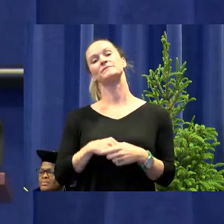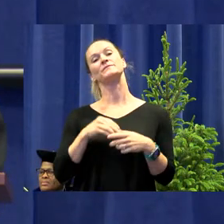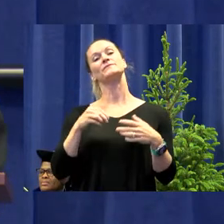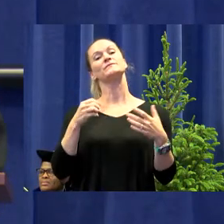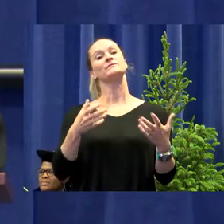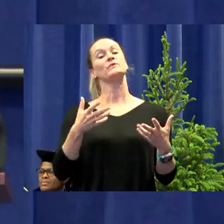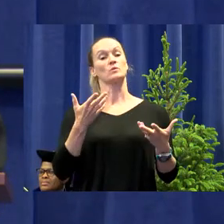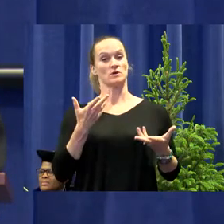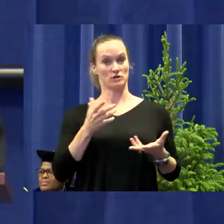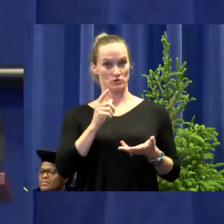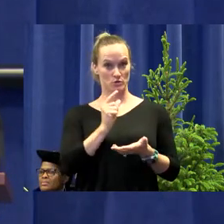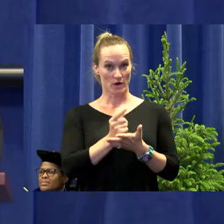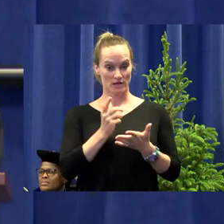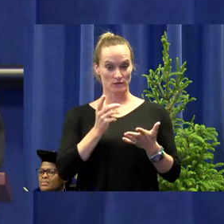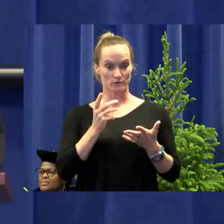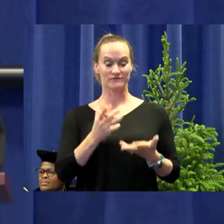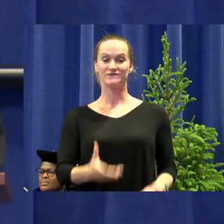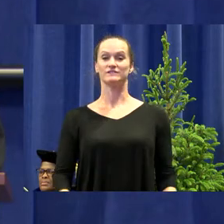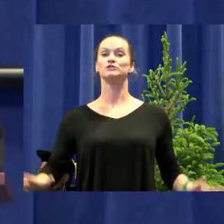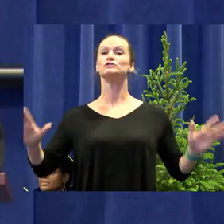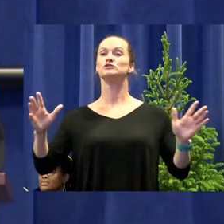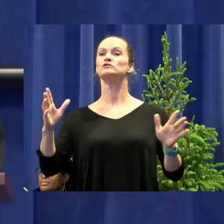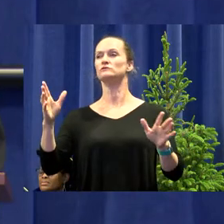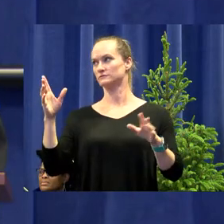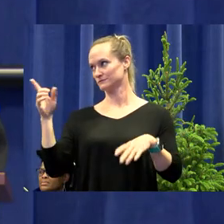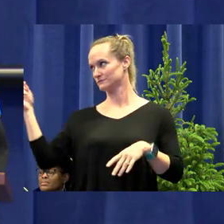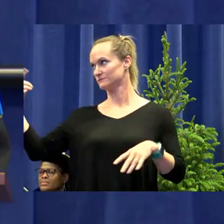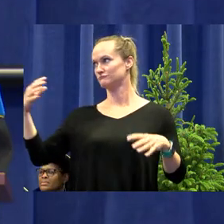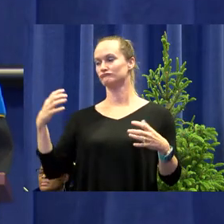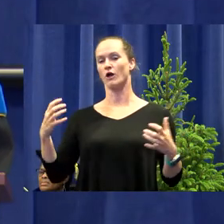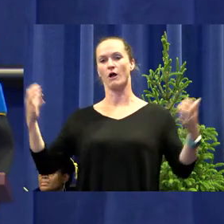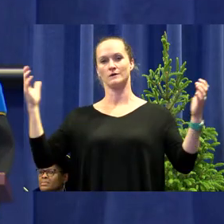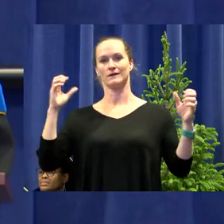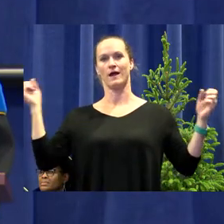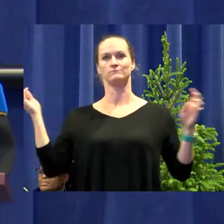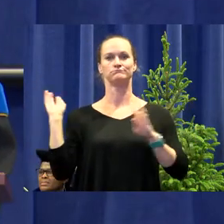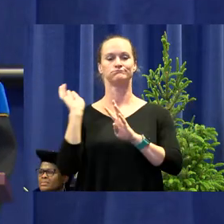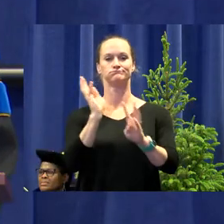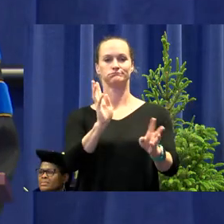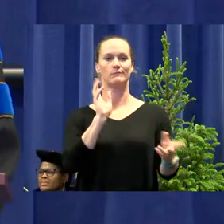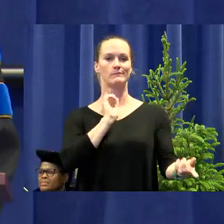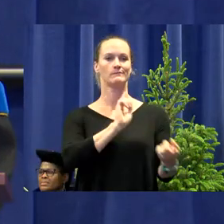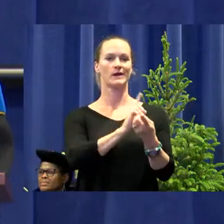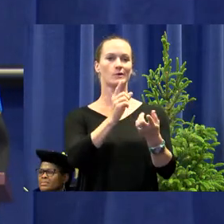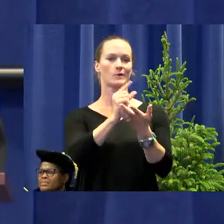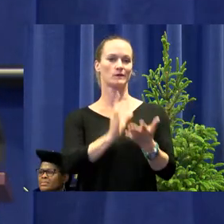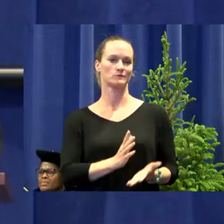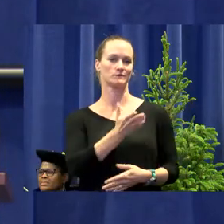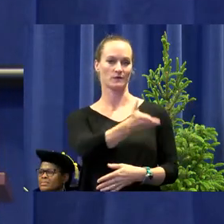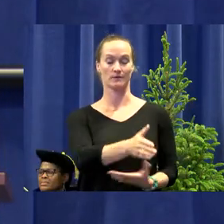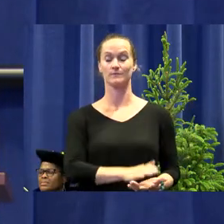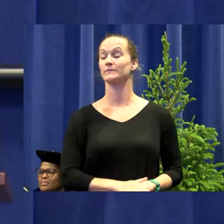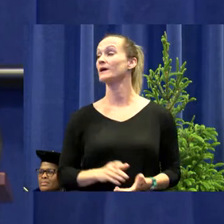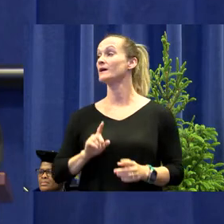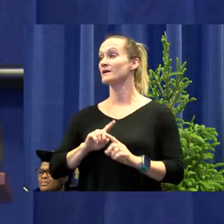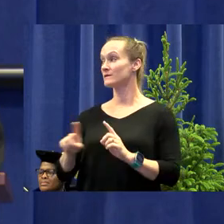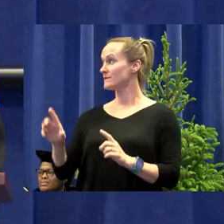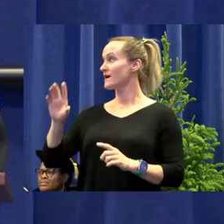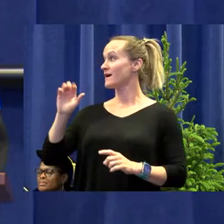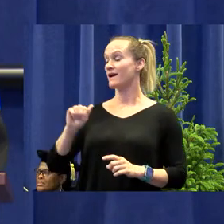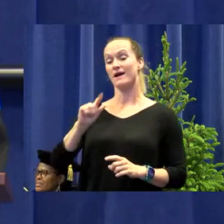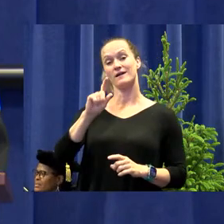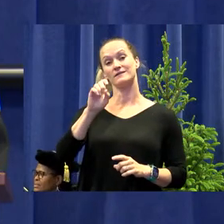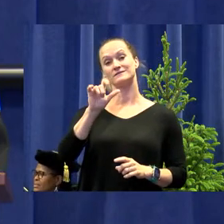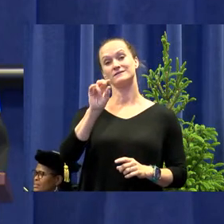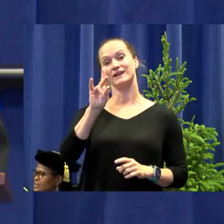ceremony, graduates will meet their guests in Red Square. Before the recession, I invite Alexandra Orozco again to the